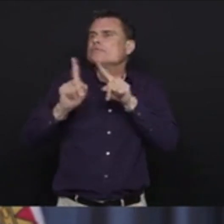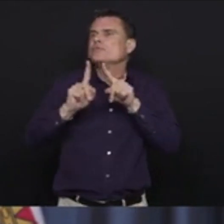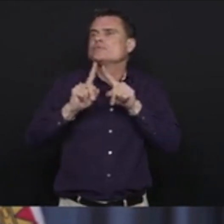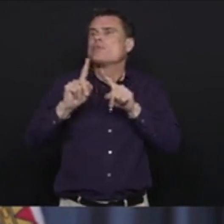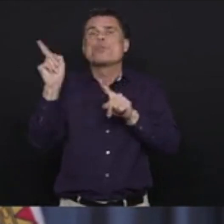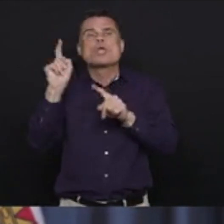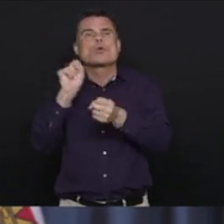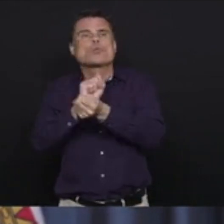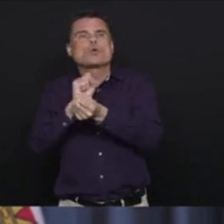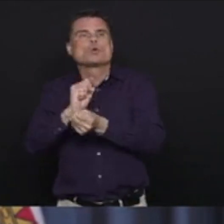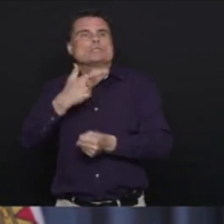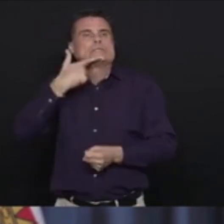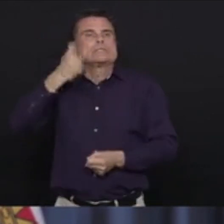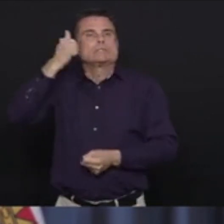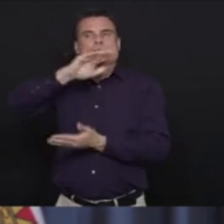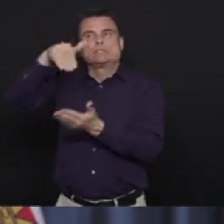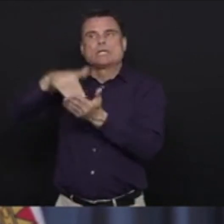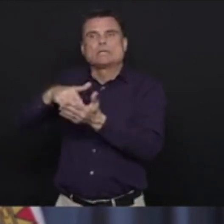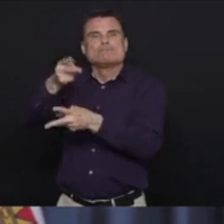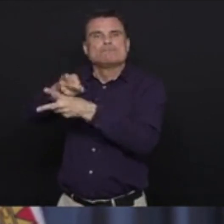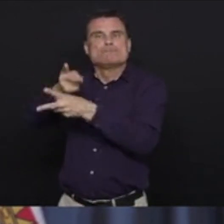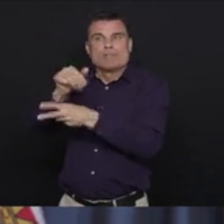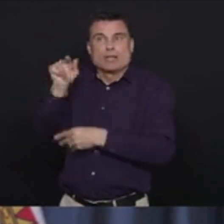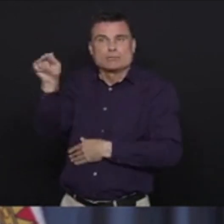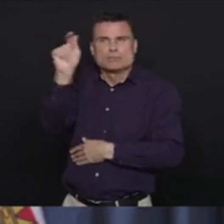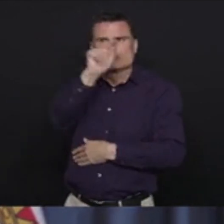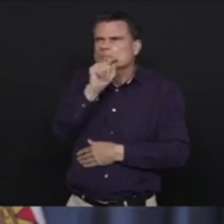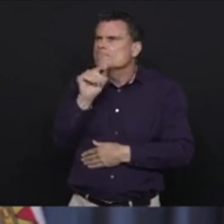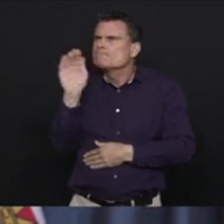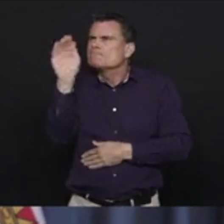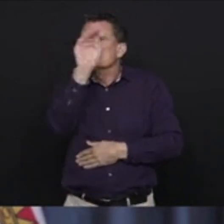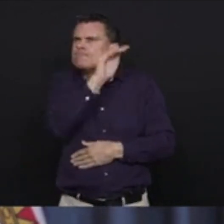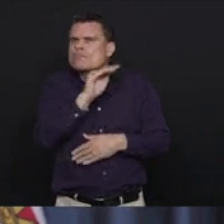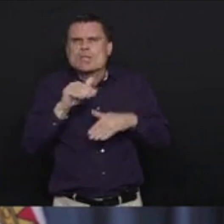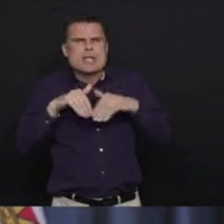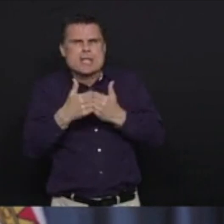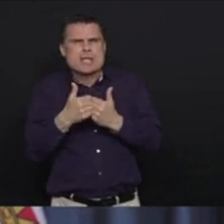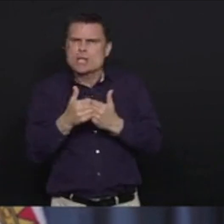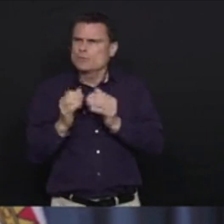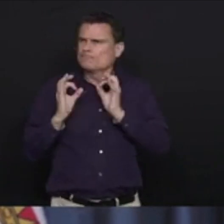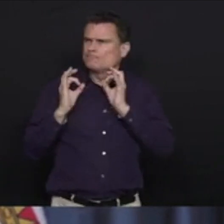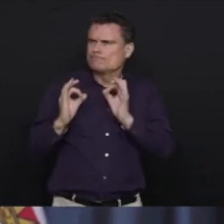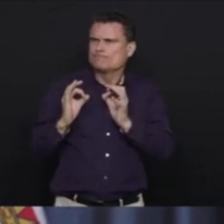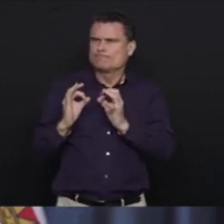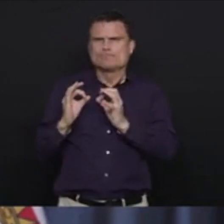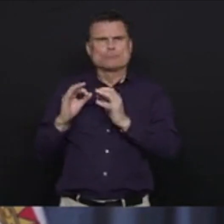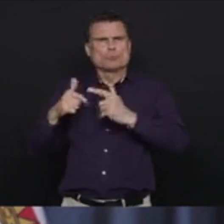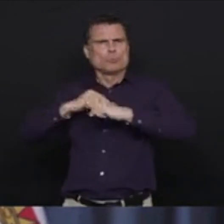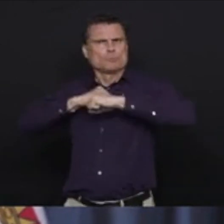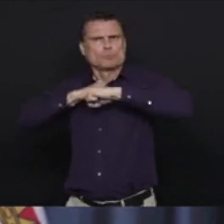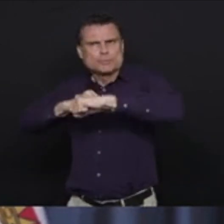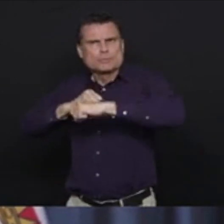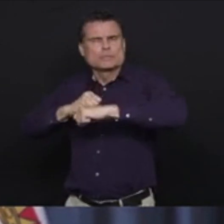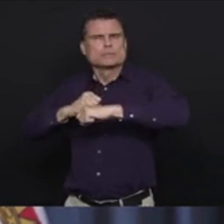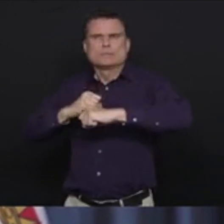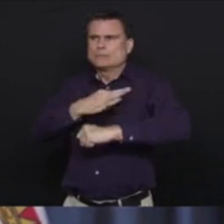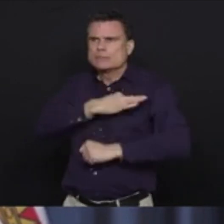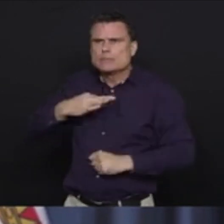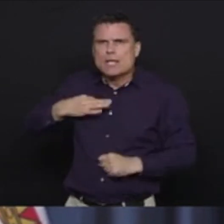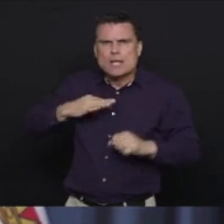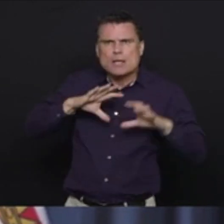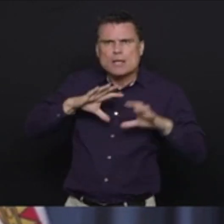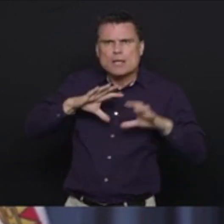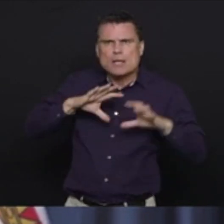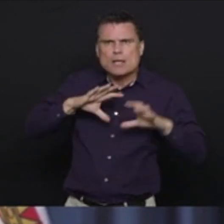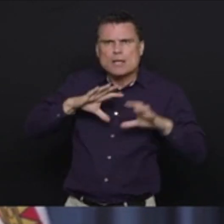the work of all of the workers in long-term care. So I agree with that there are lessons to be learned and lessons that are going to be learned. And this is